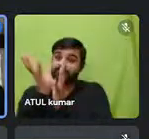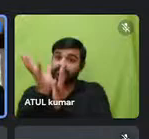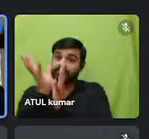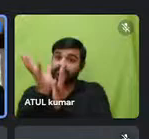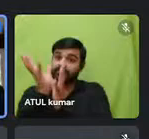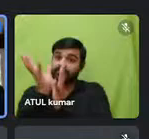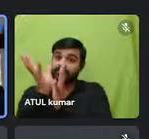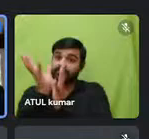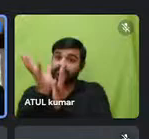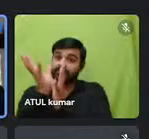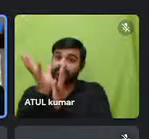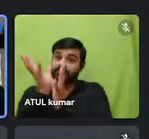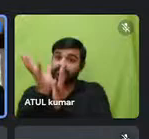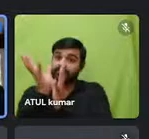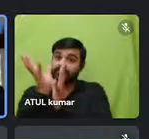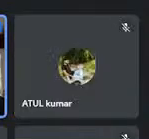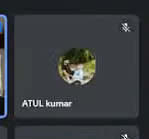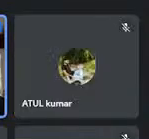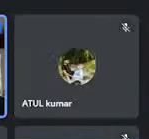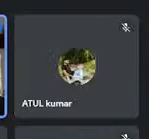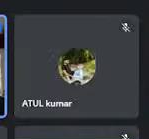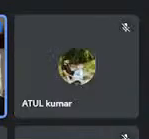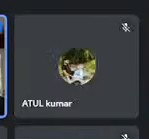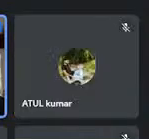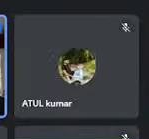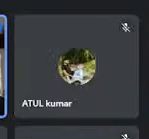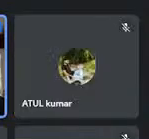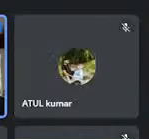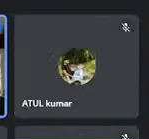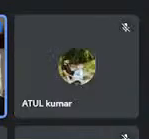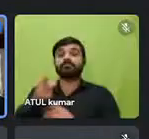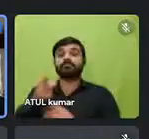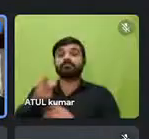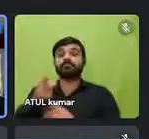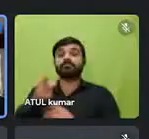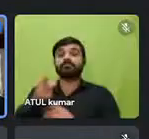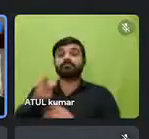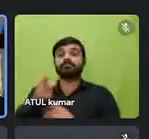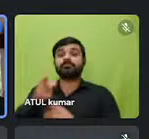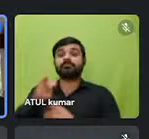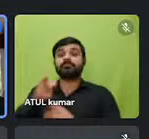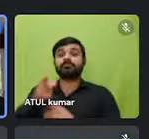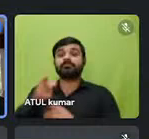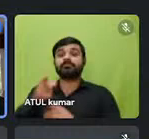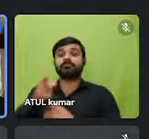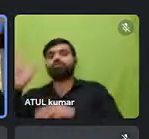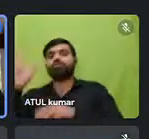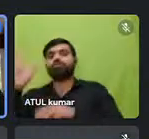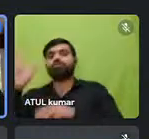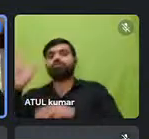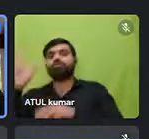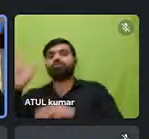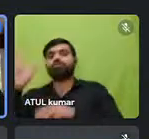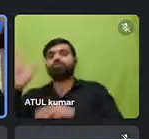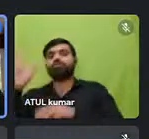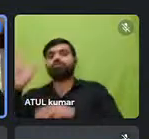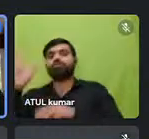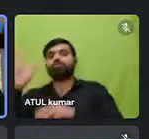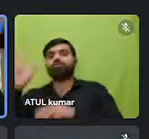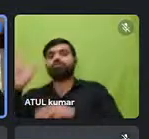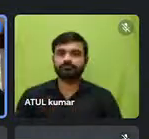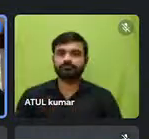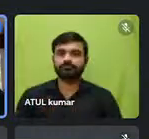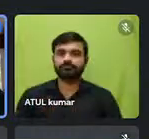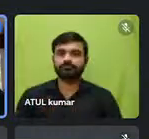their members are the masters of this language, and they need to be involved at all levels.